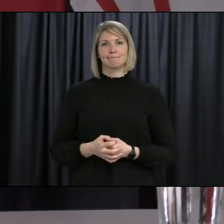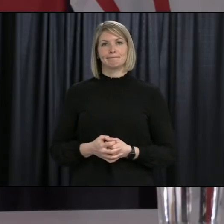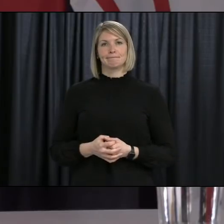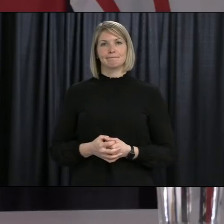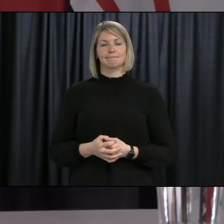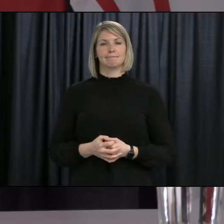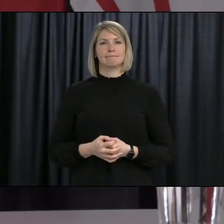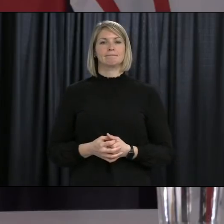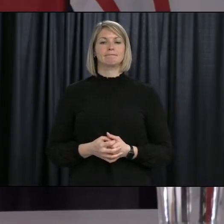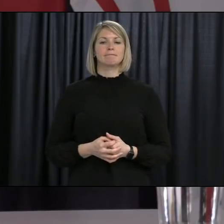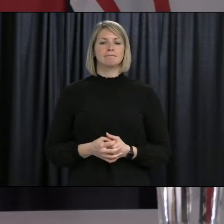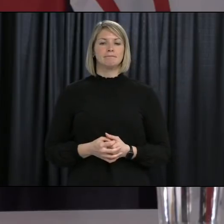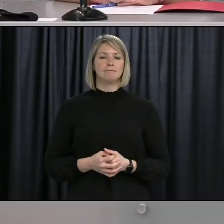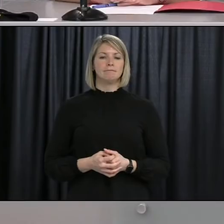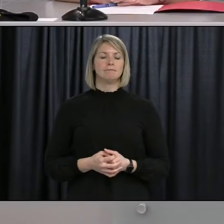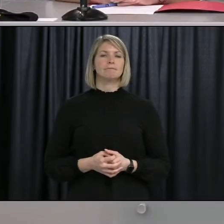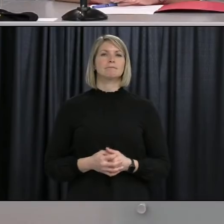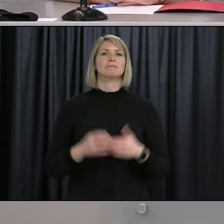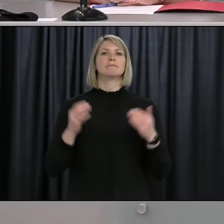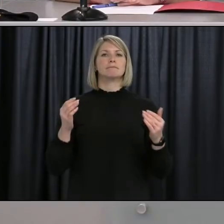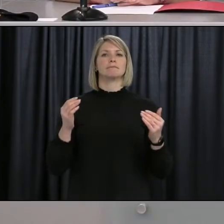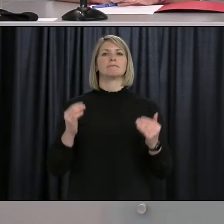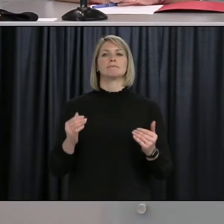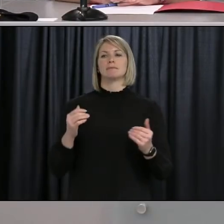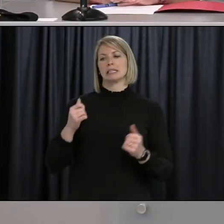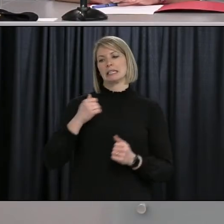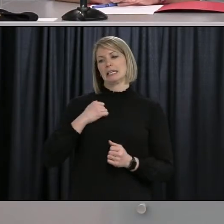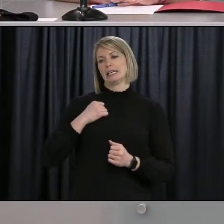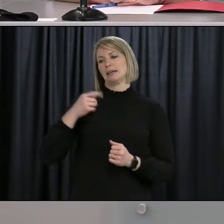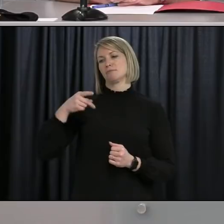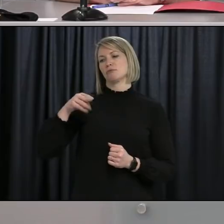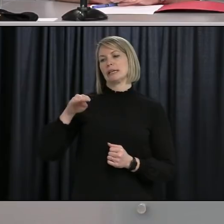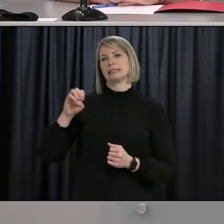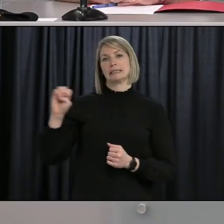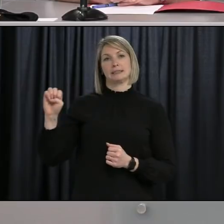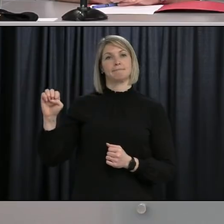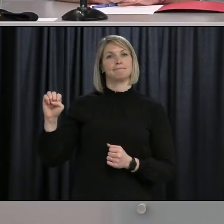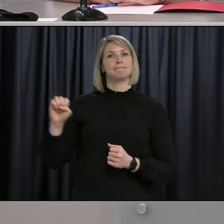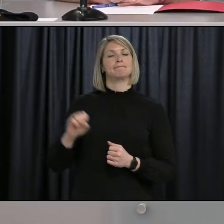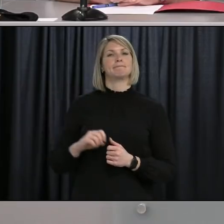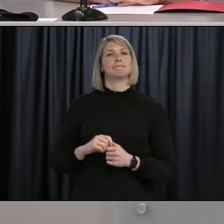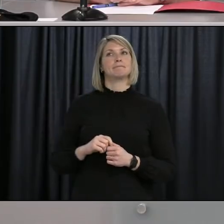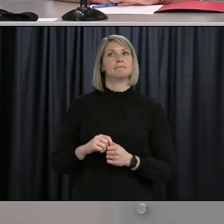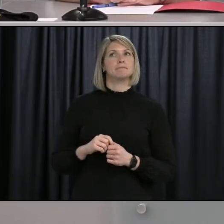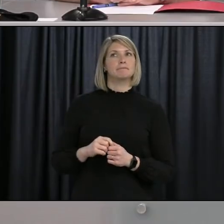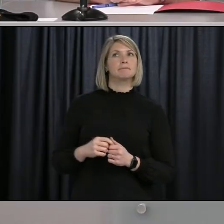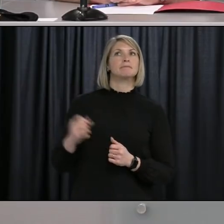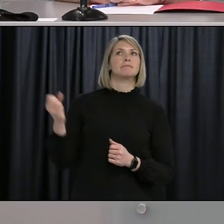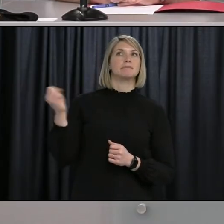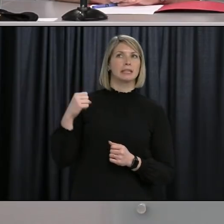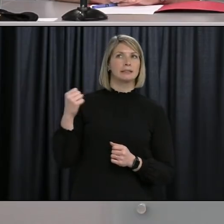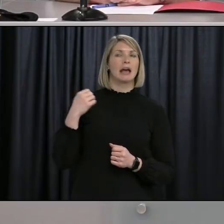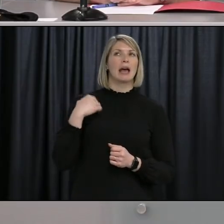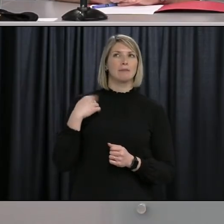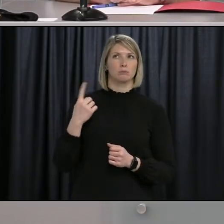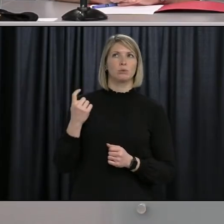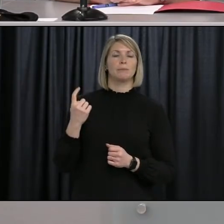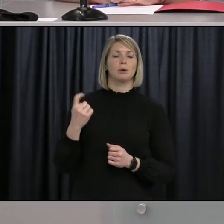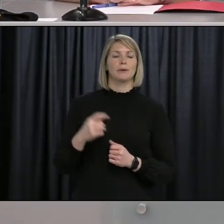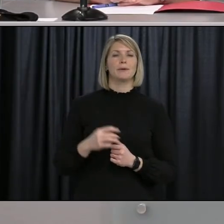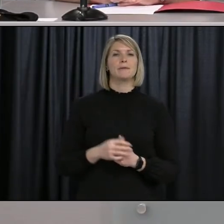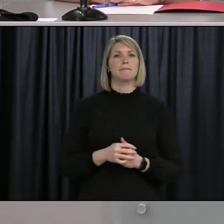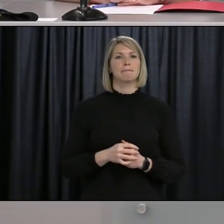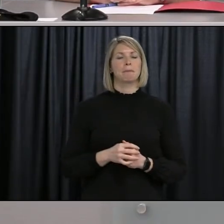Thanks. Sarah Smelly with the Canadian Press. Do you have a final question? I do. Thank you.